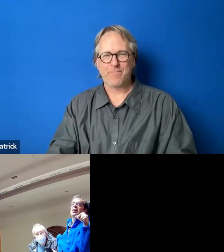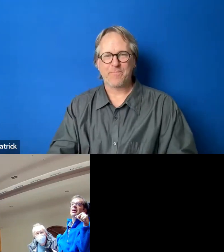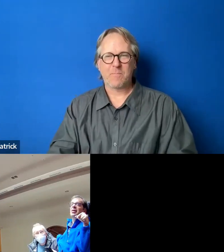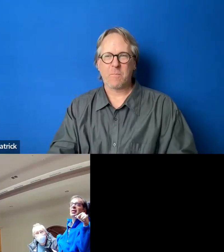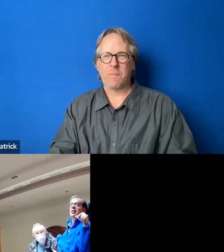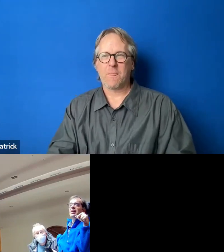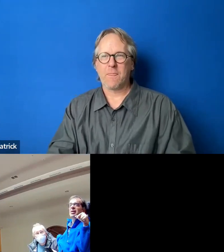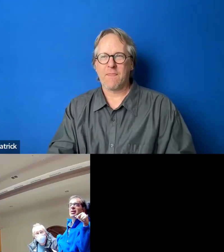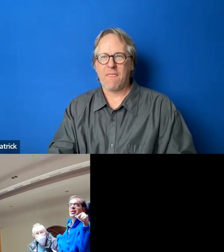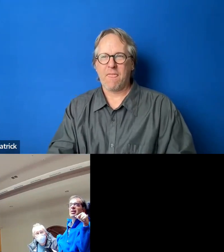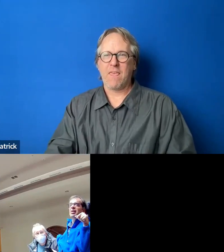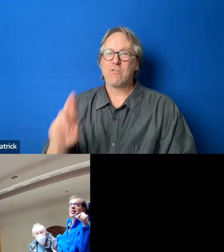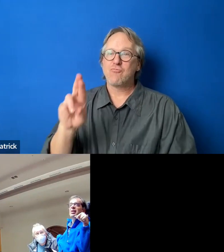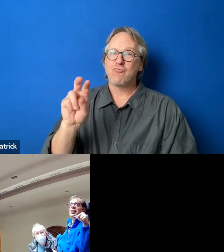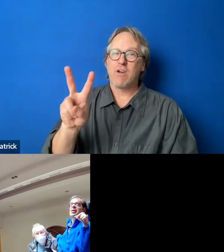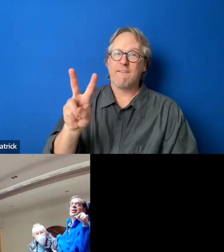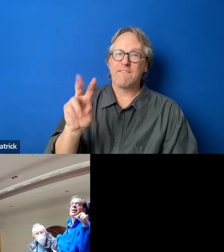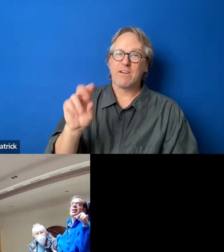question, Reverend Suzanne?